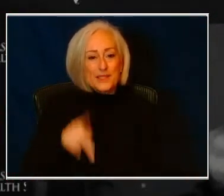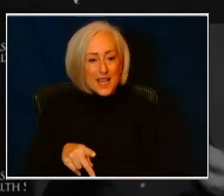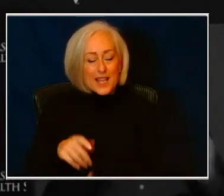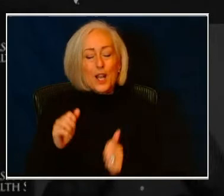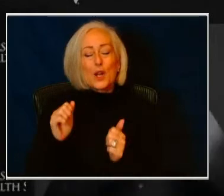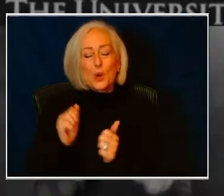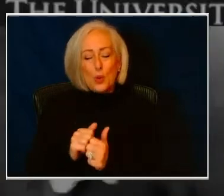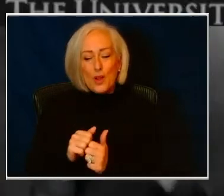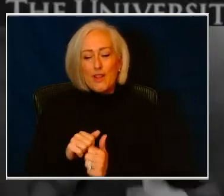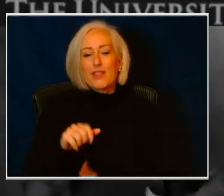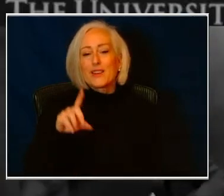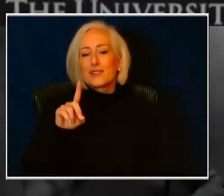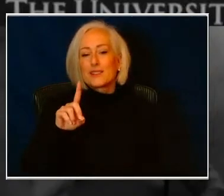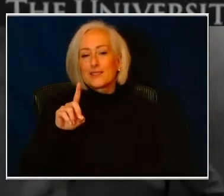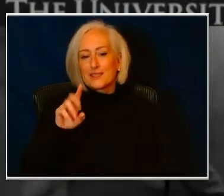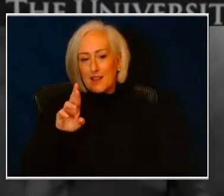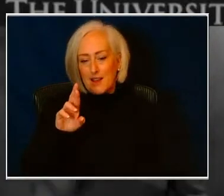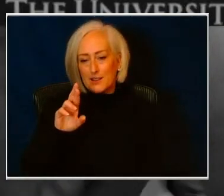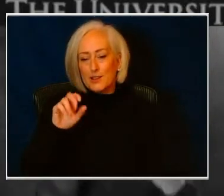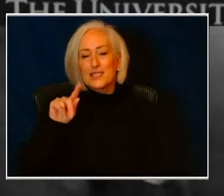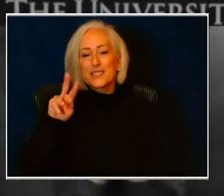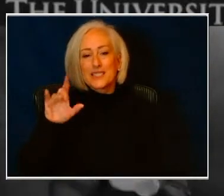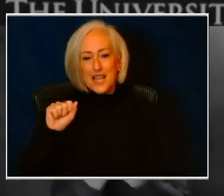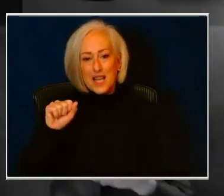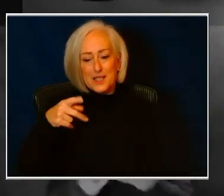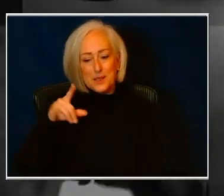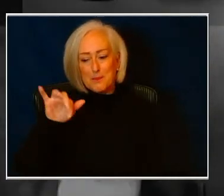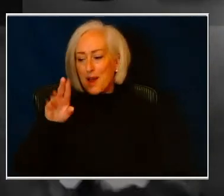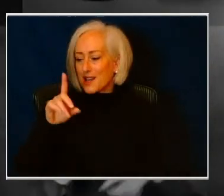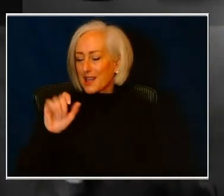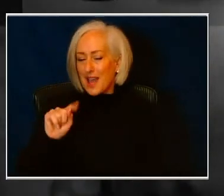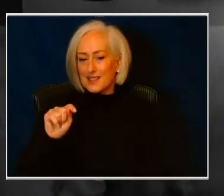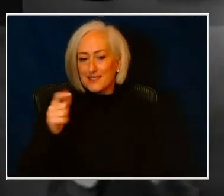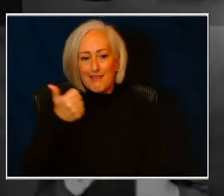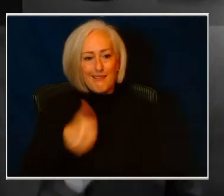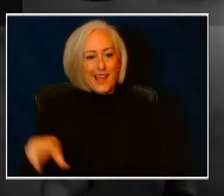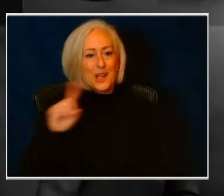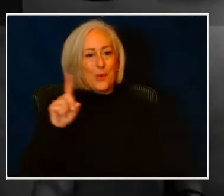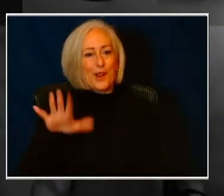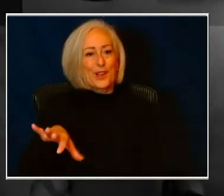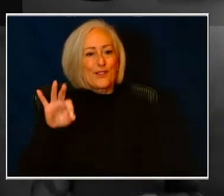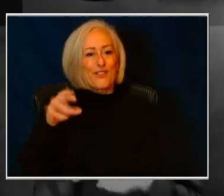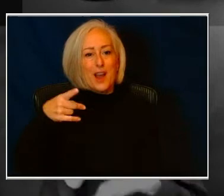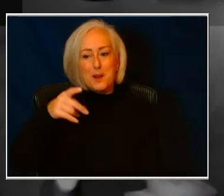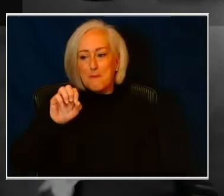with Dr. Stites podcast. Now, everywhere podcasts are available.